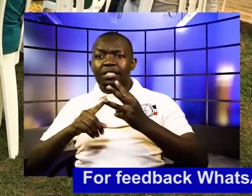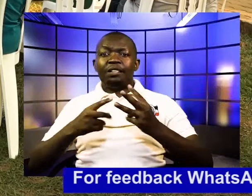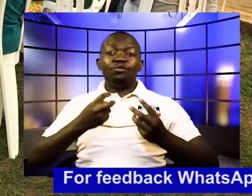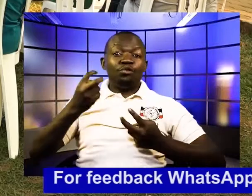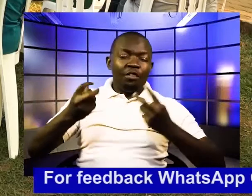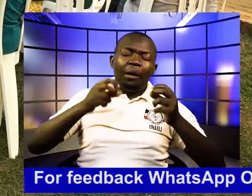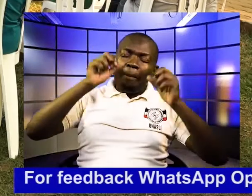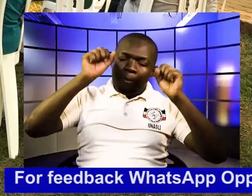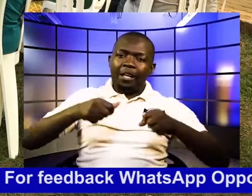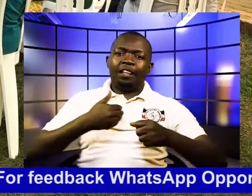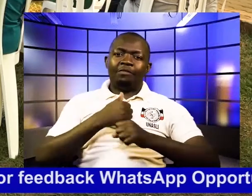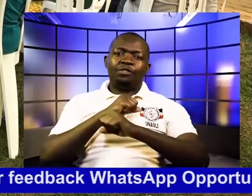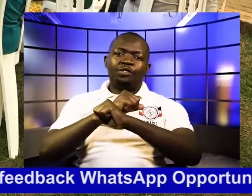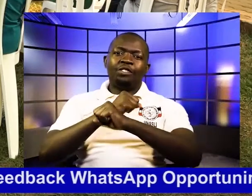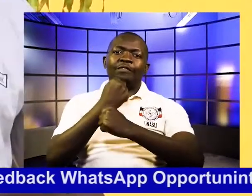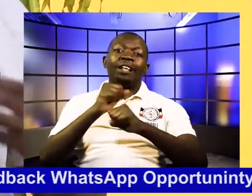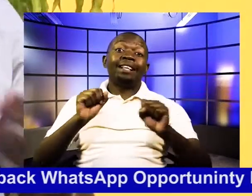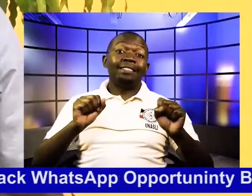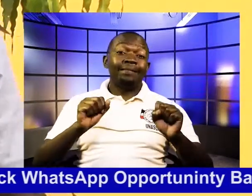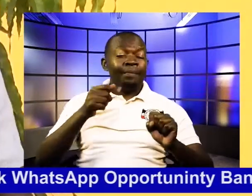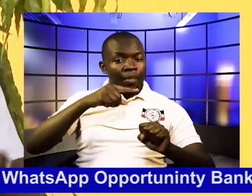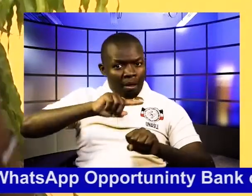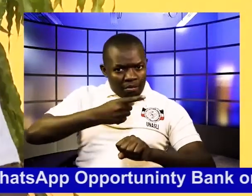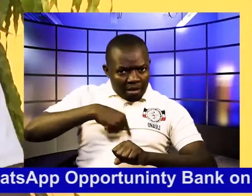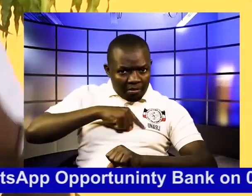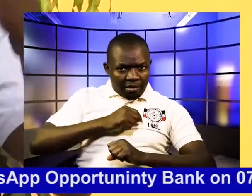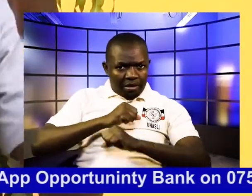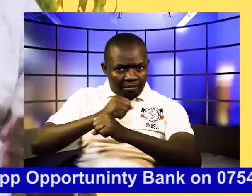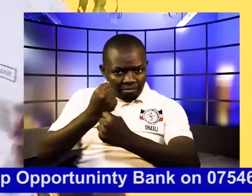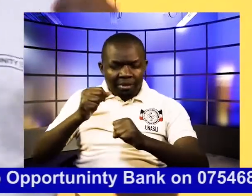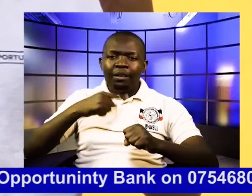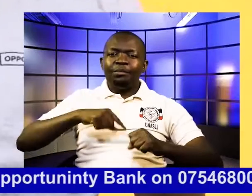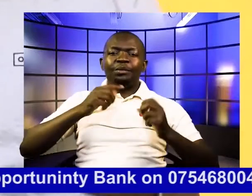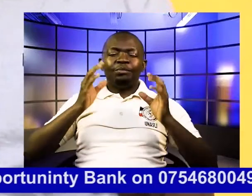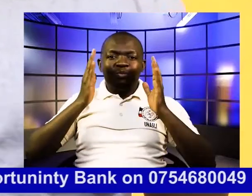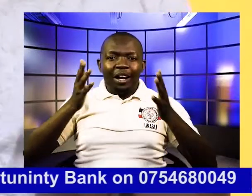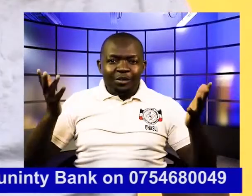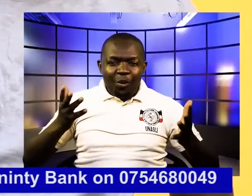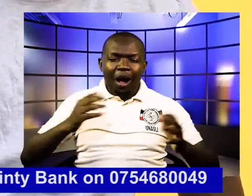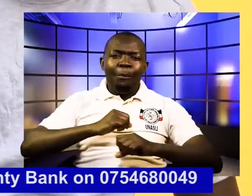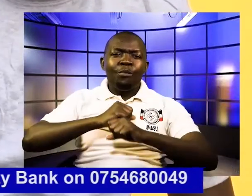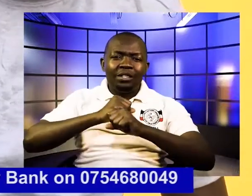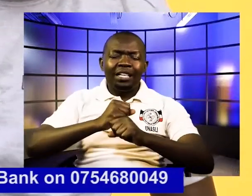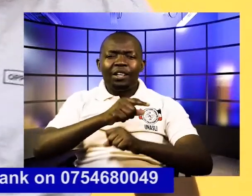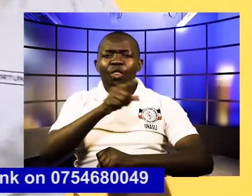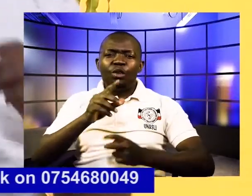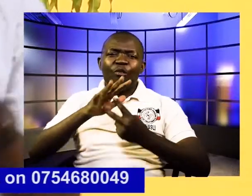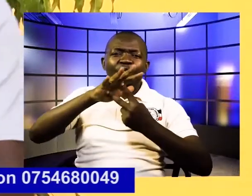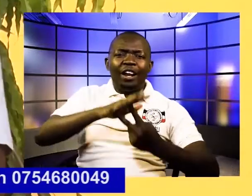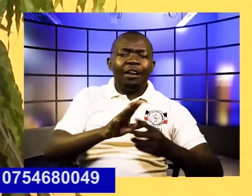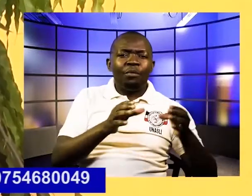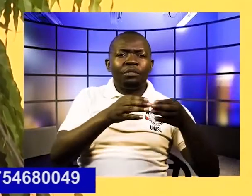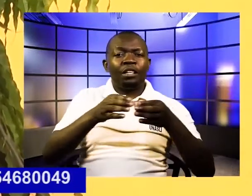safeguard. And when we are safeguarding, we are looking at how to protect the most vulnerable categories of people.